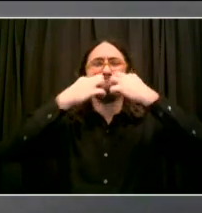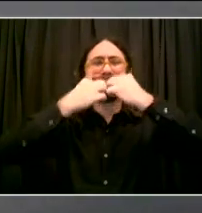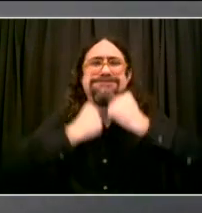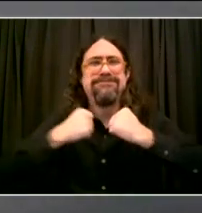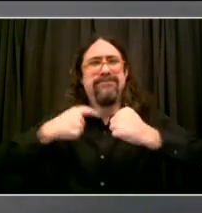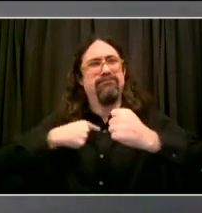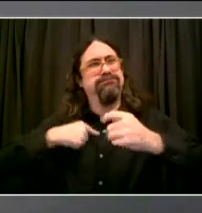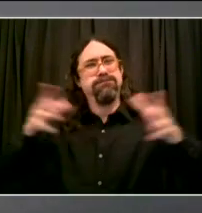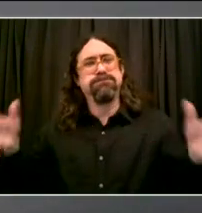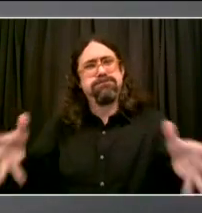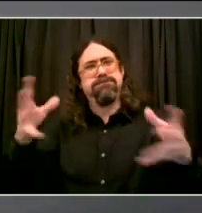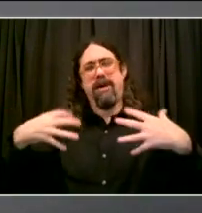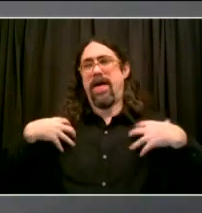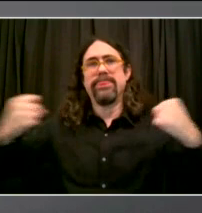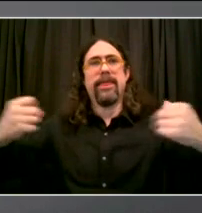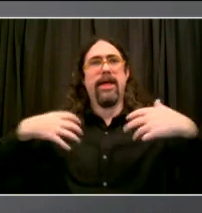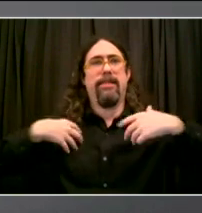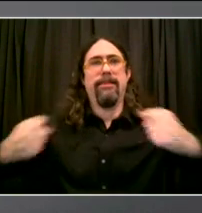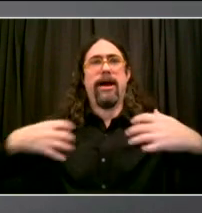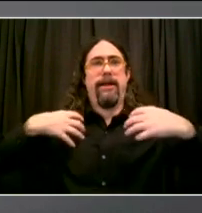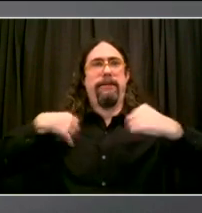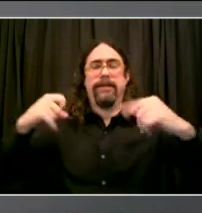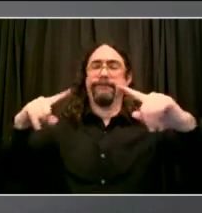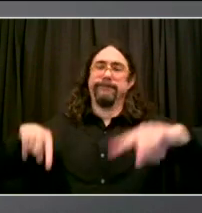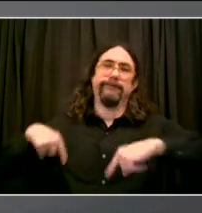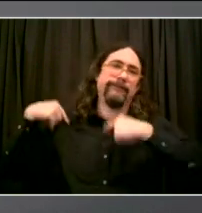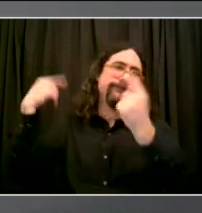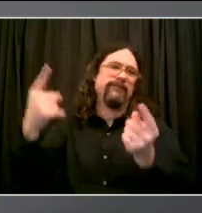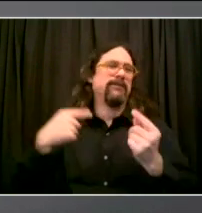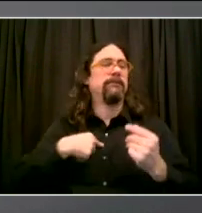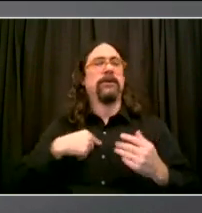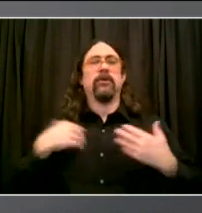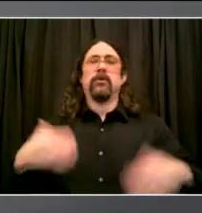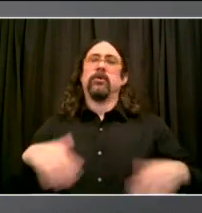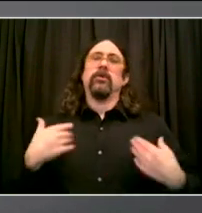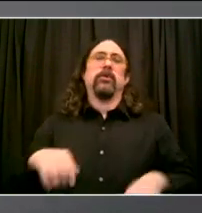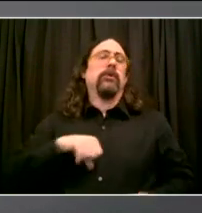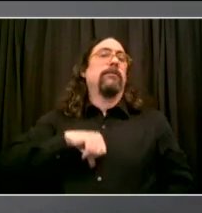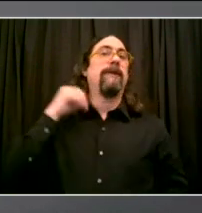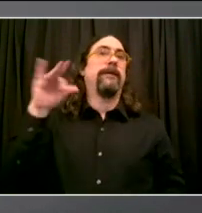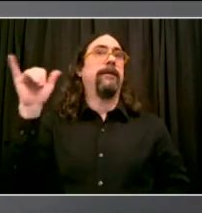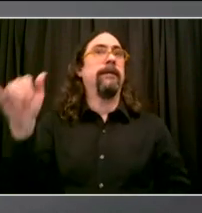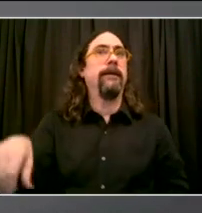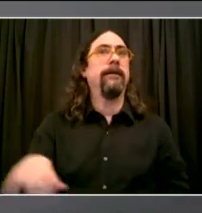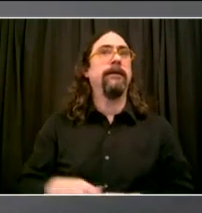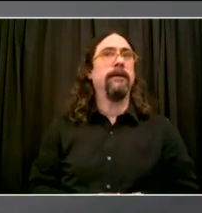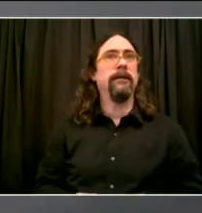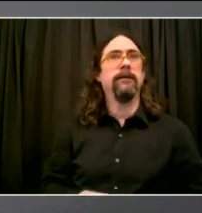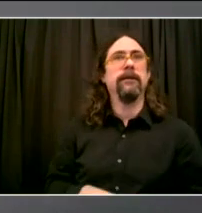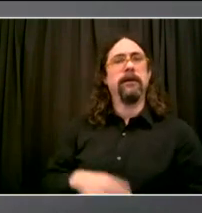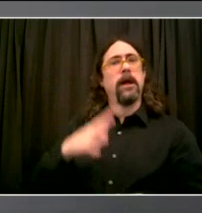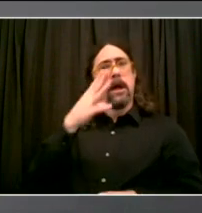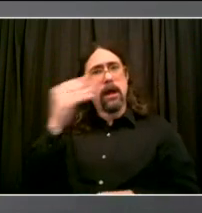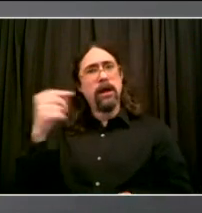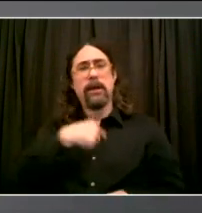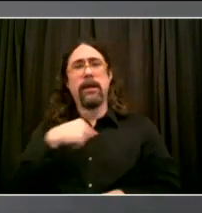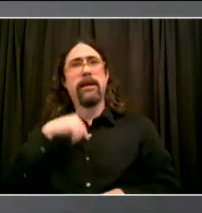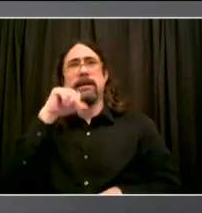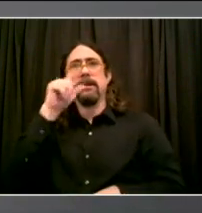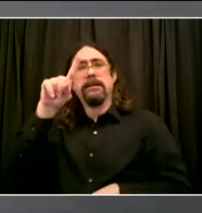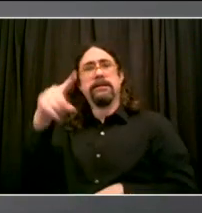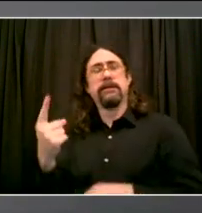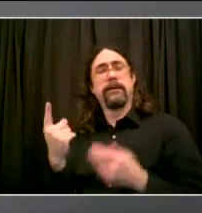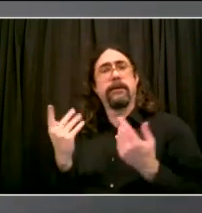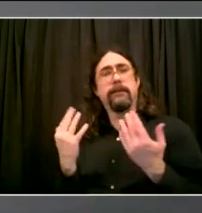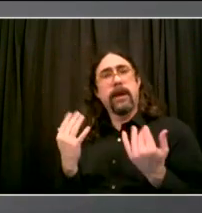that appointment. We are actively calling people who are over the age of 65, especially if